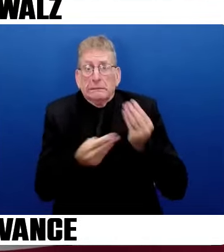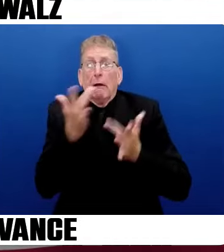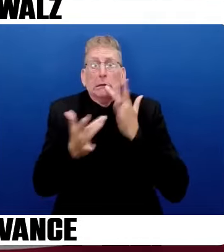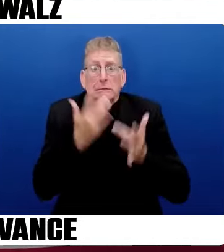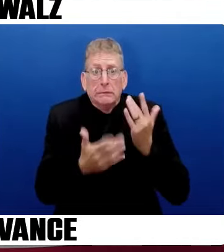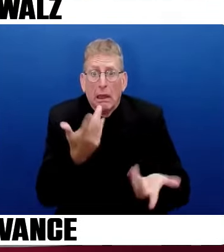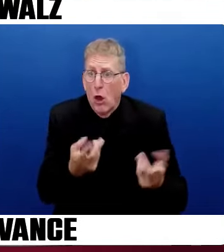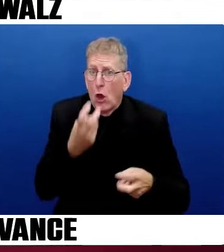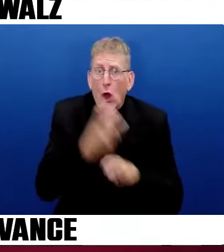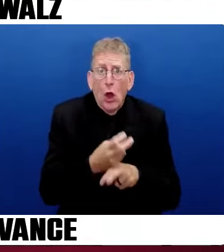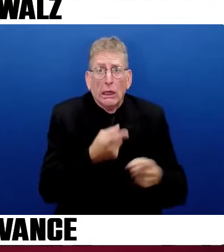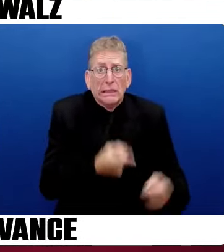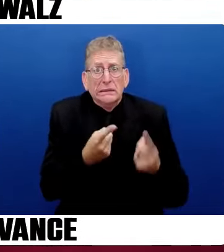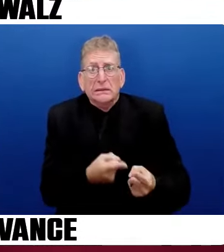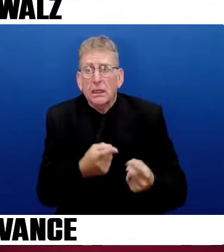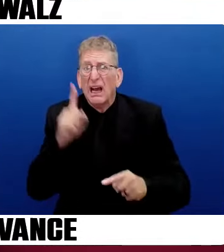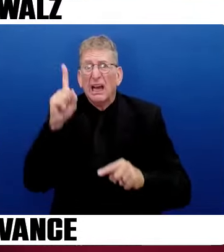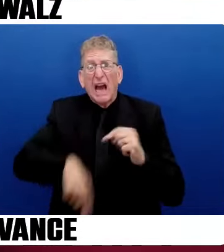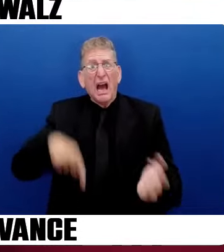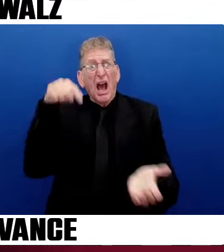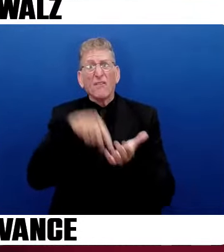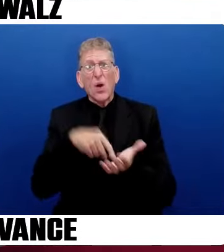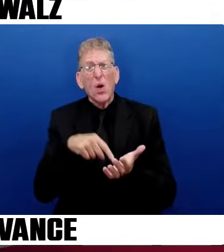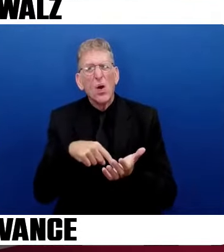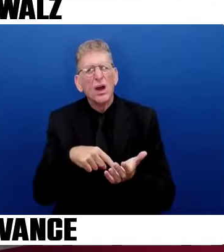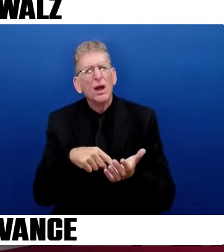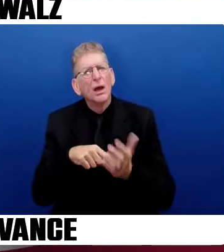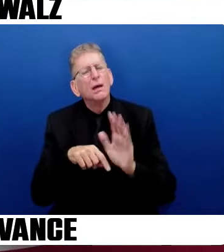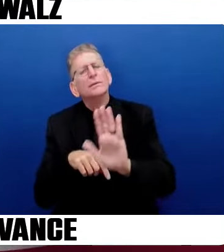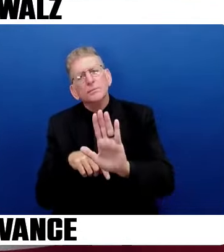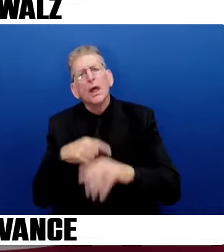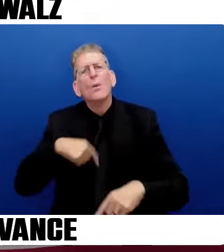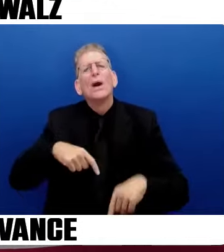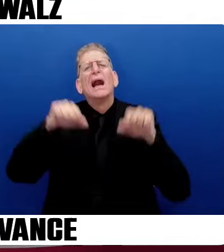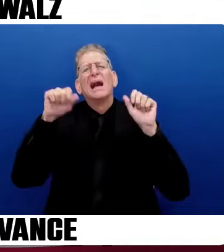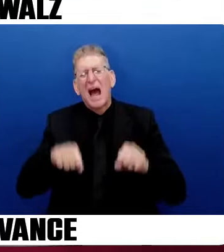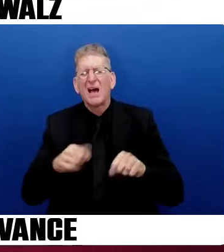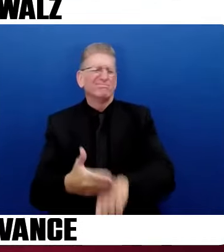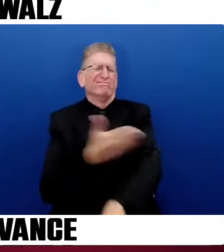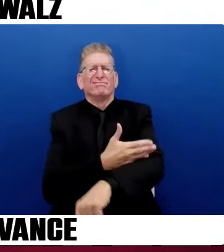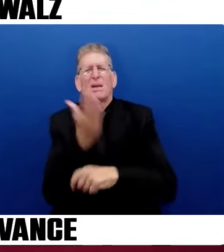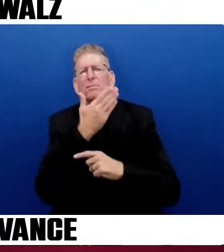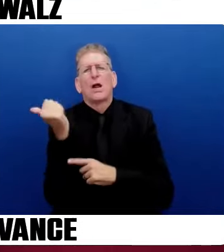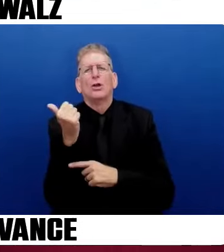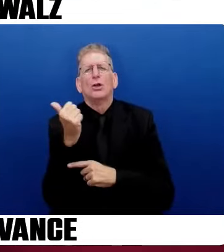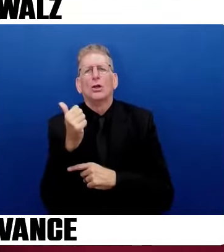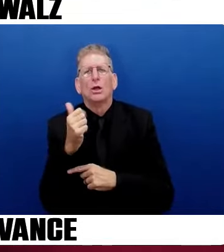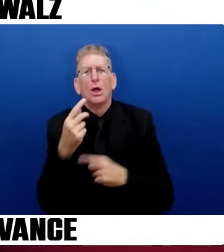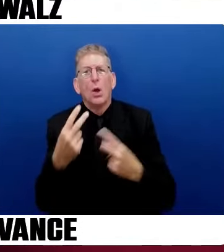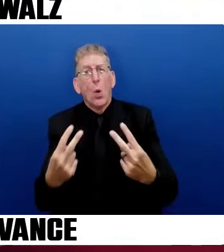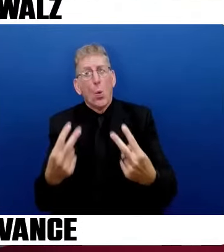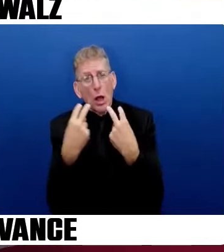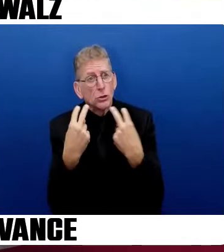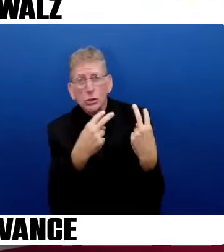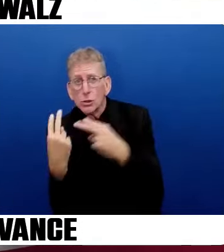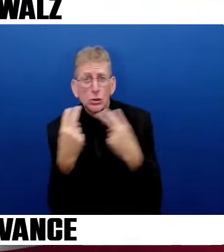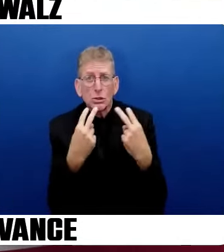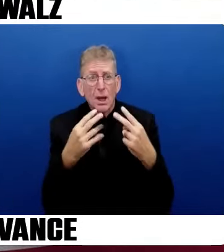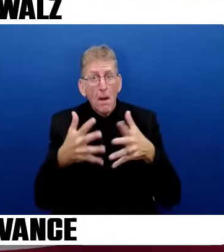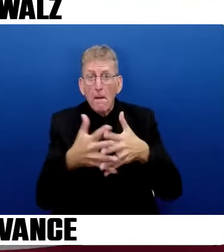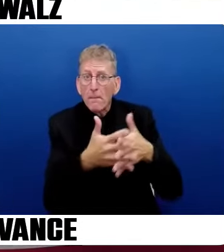afford. We can do so much better. To all of you watching, we can get back to an America that's affordable again. We just got to get back to common